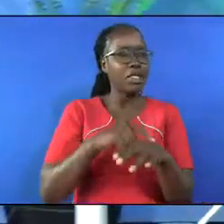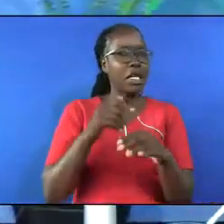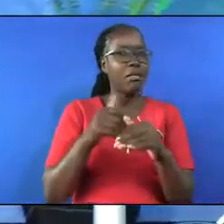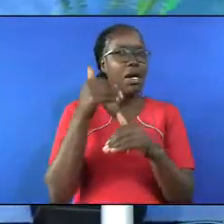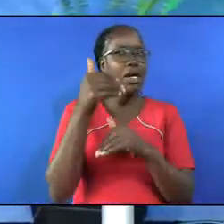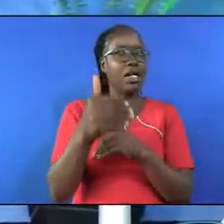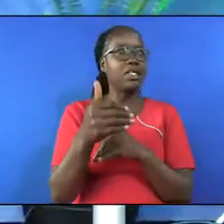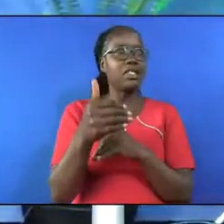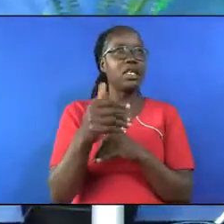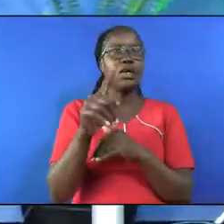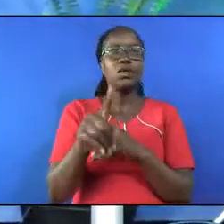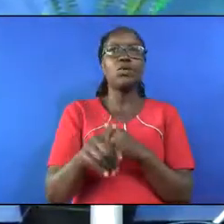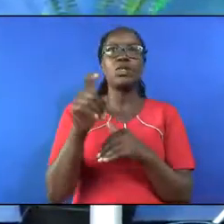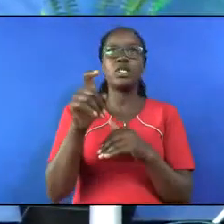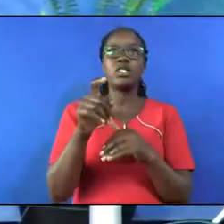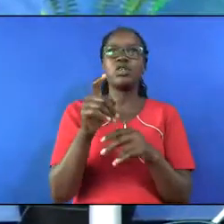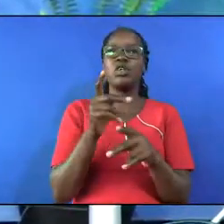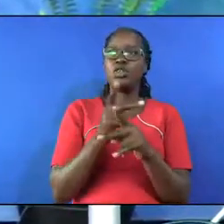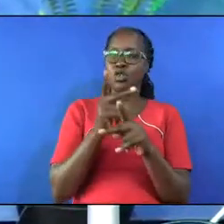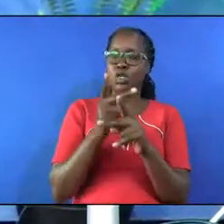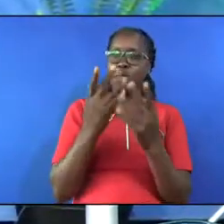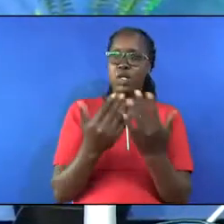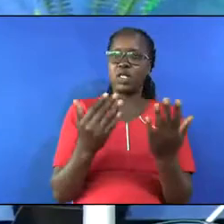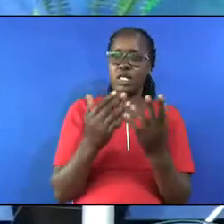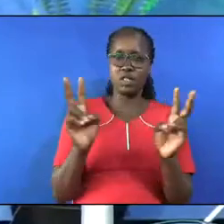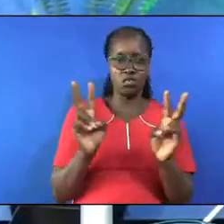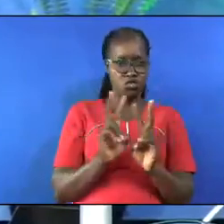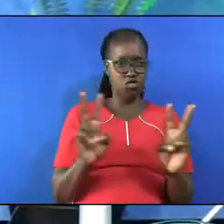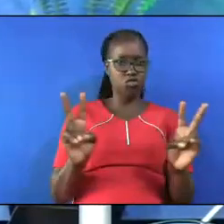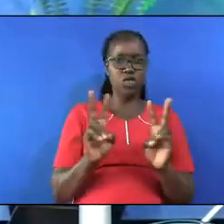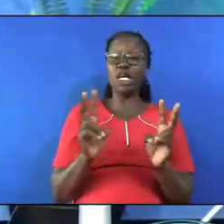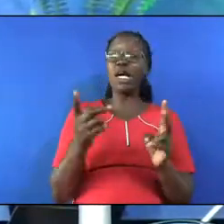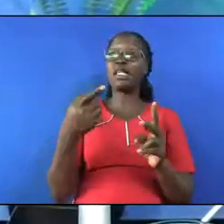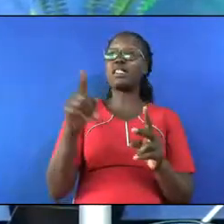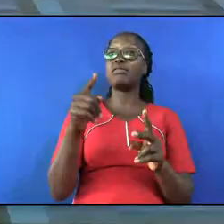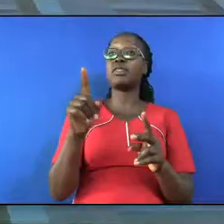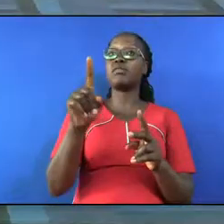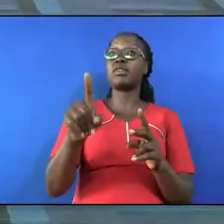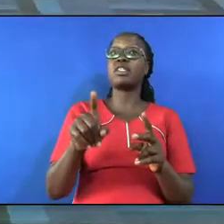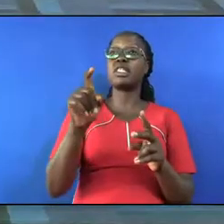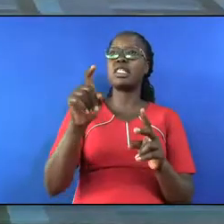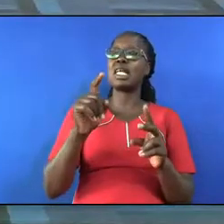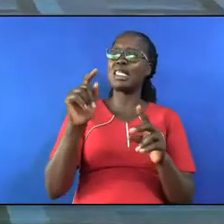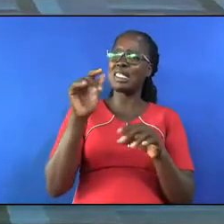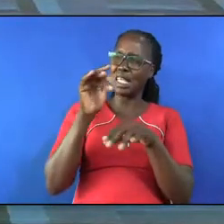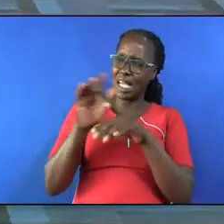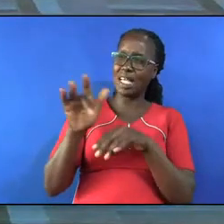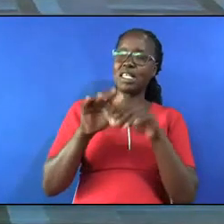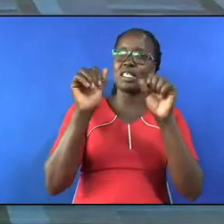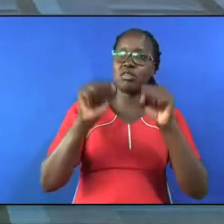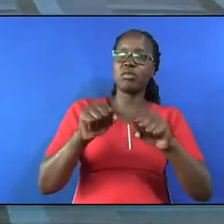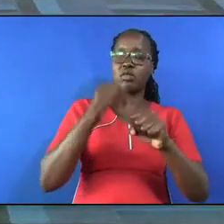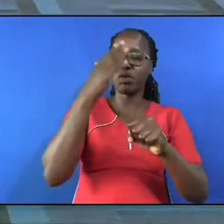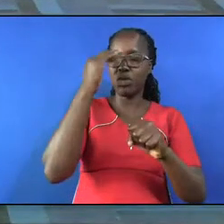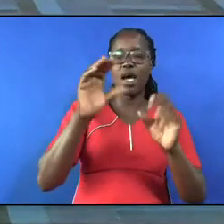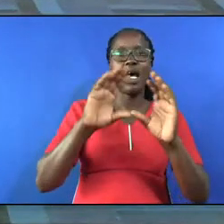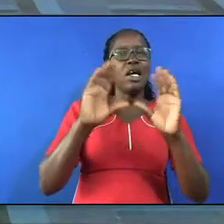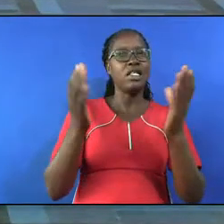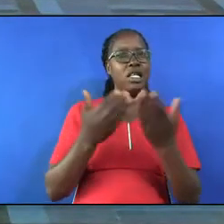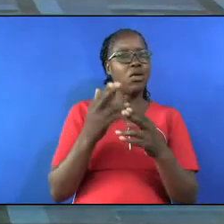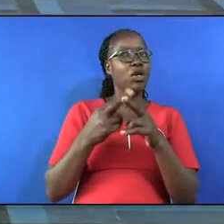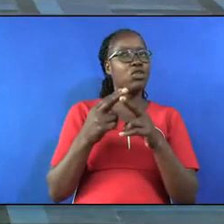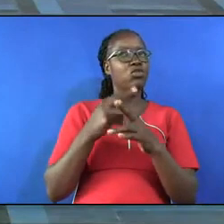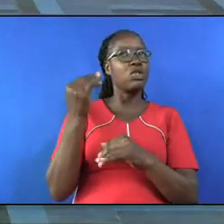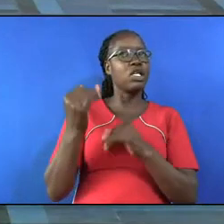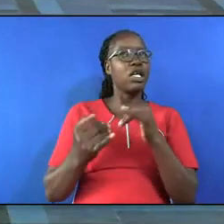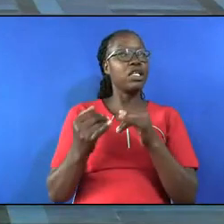coming ahead, we need to keep our children on check, and they need to be trained as early as possible because the world is coming